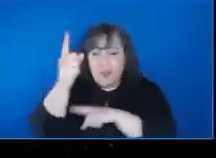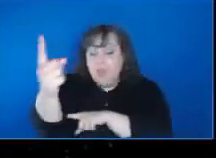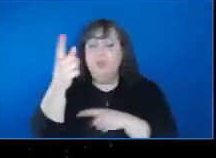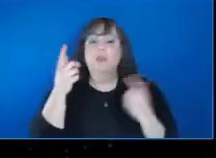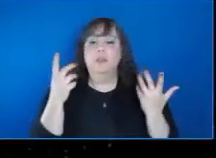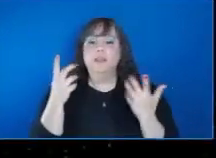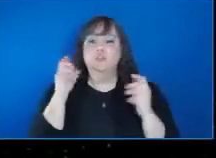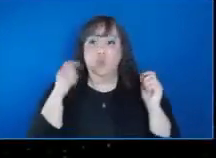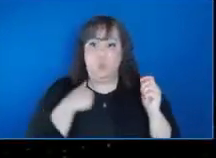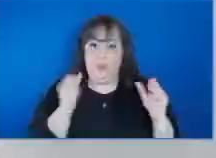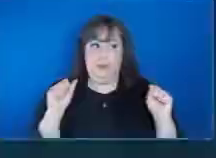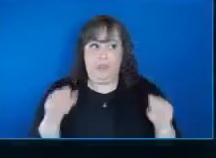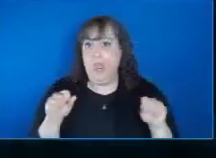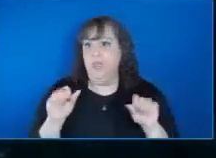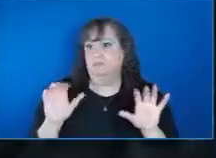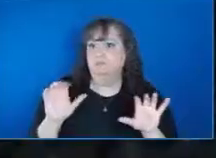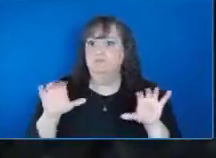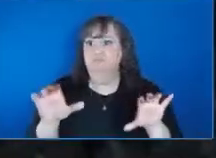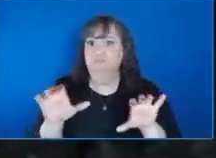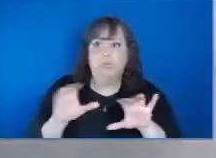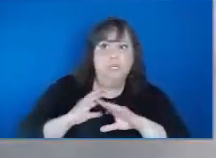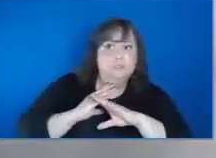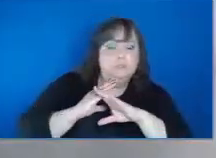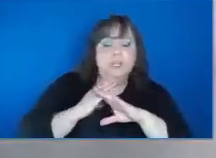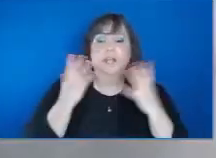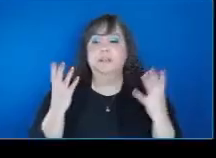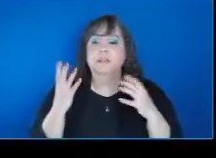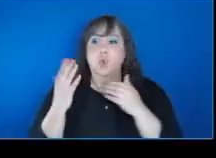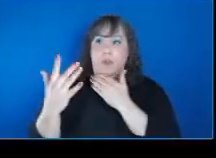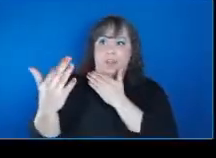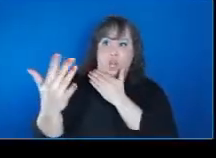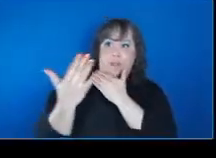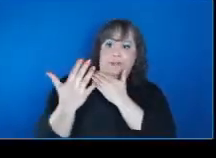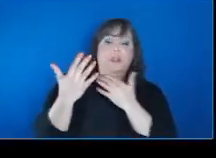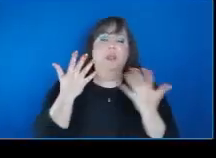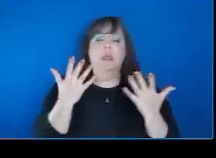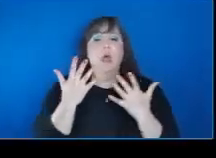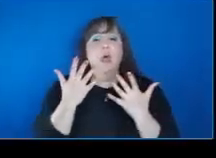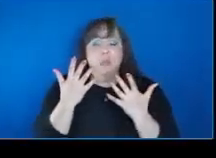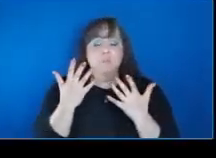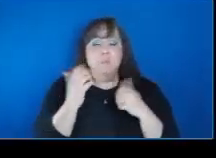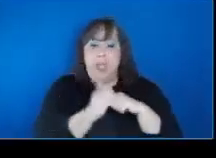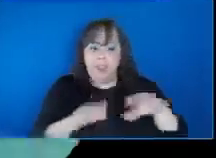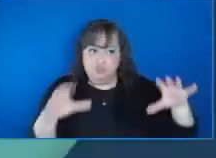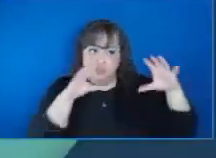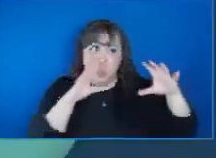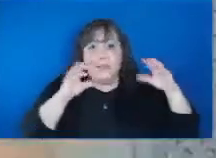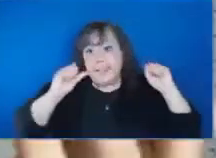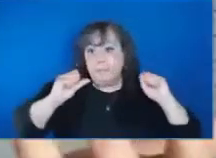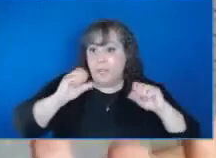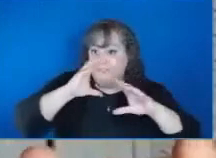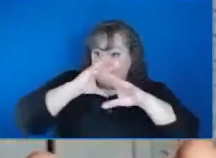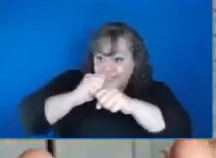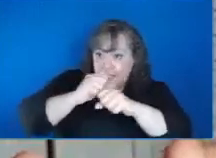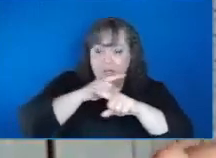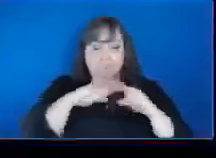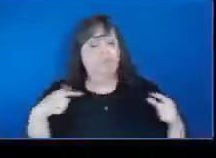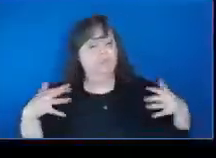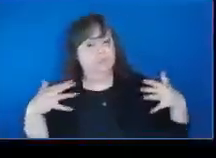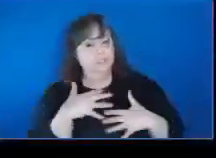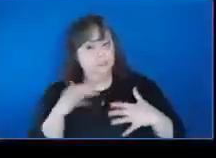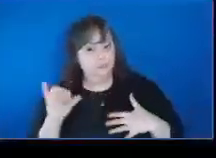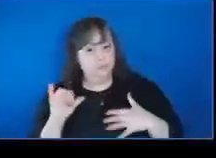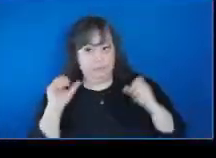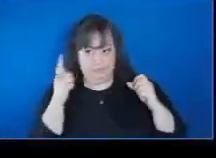really headed in our direction. Asteroids are both a source of fascination, but sometimes fear, because we wonder, can they hit the Earth?